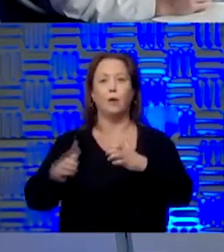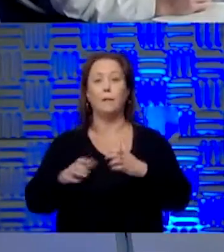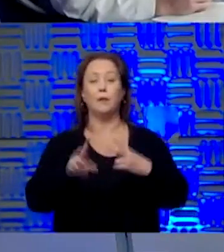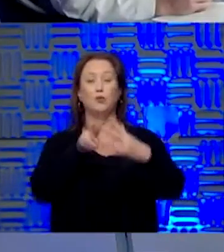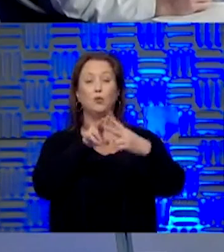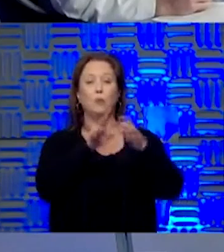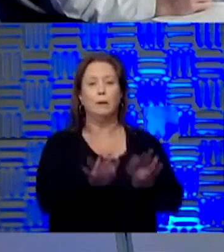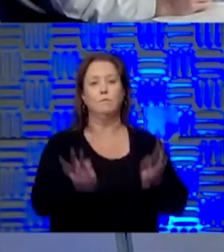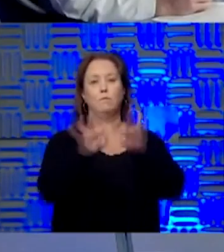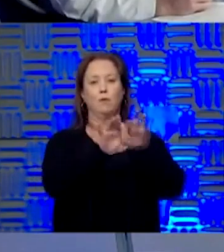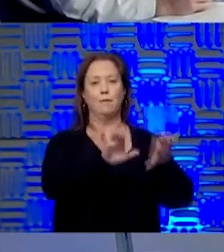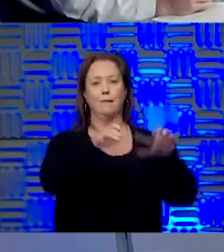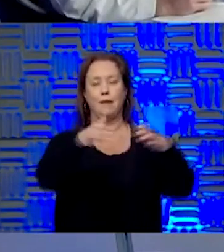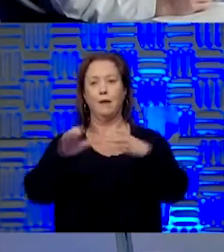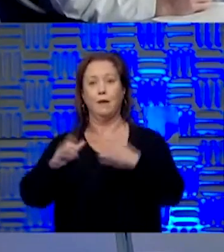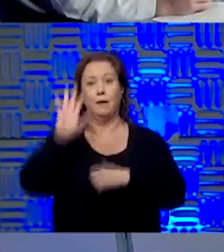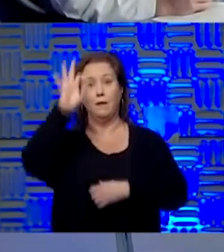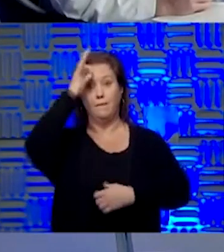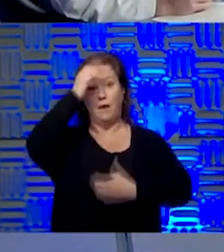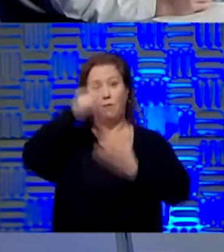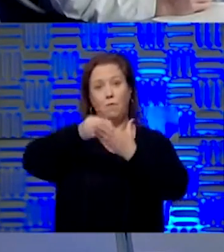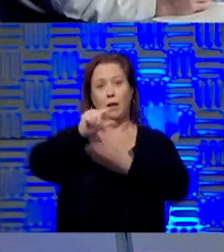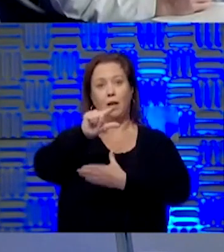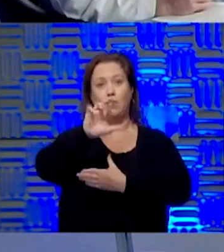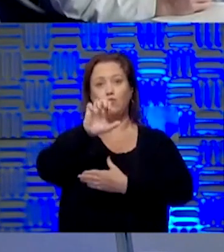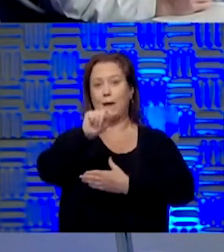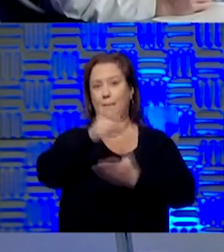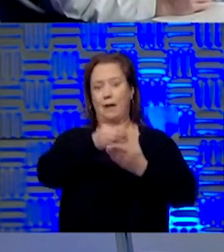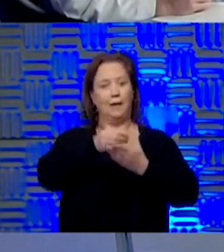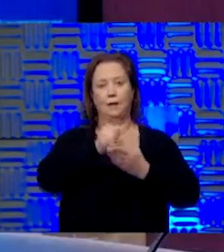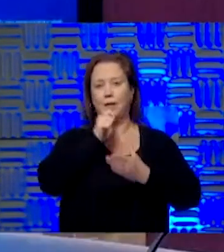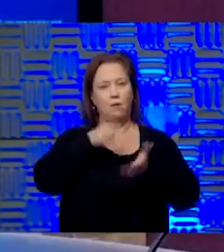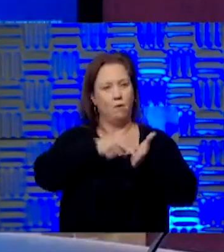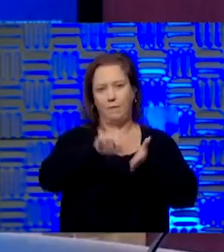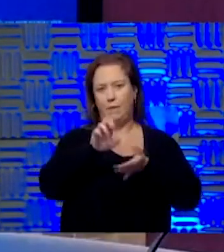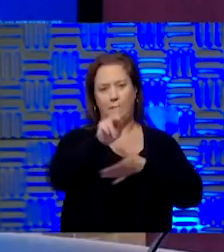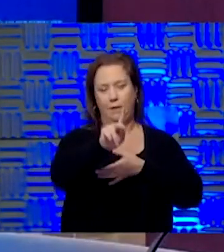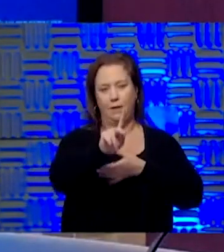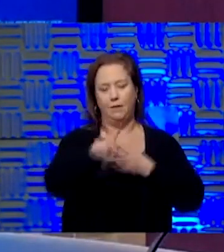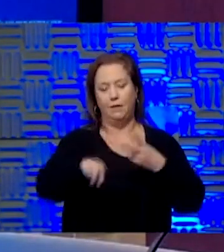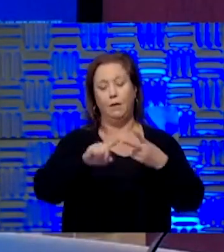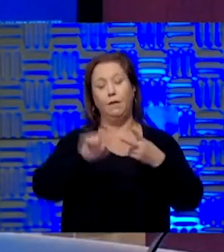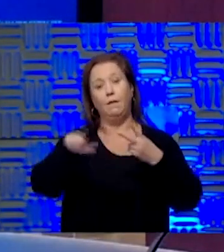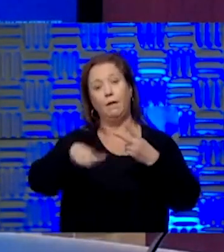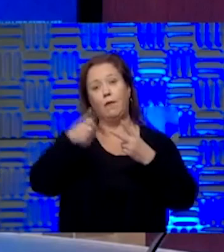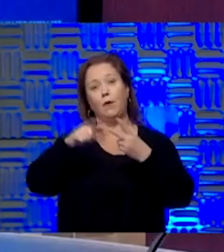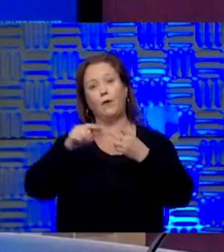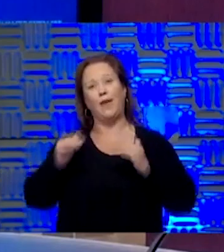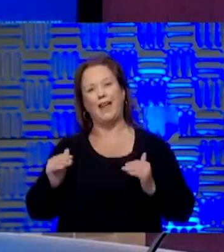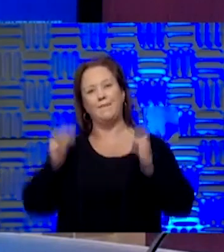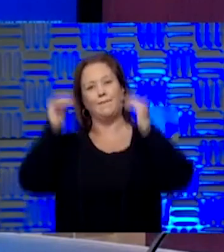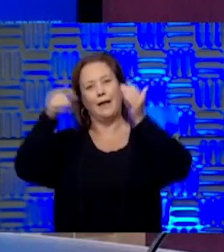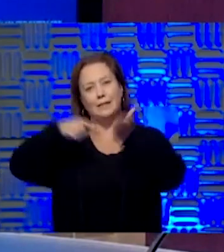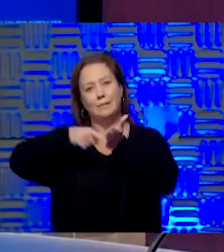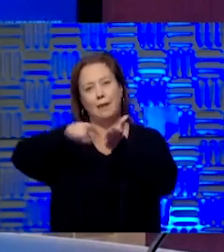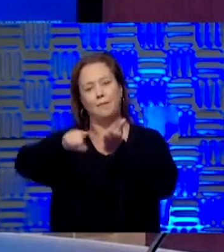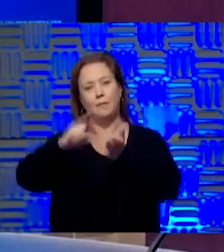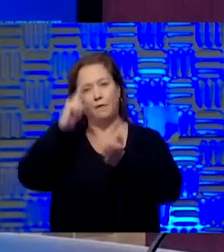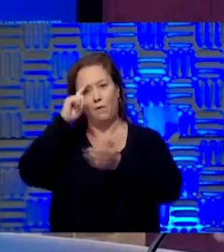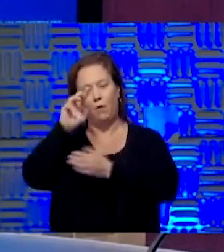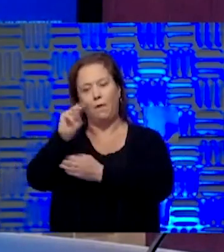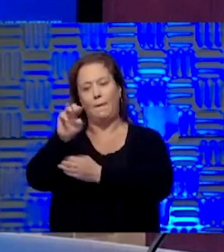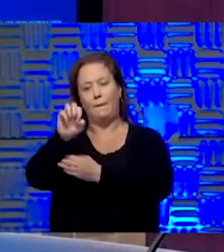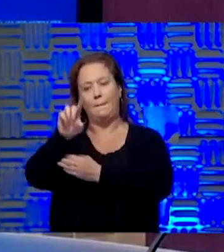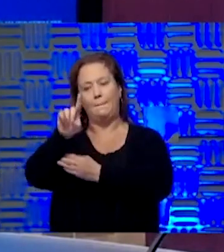significant categories. There's federal grant money that does not have to be paid back. And then there's been advanced payments from